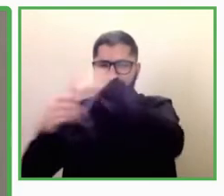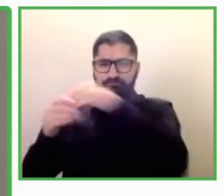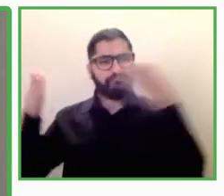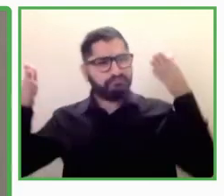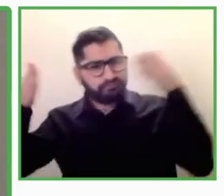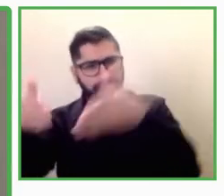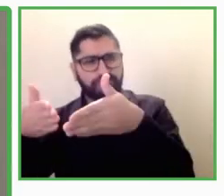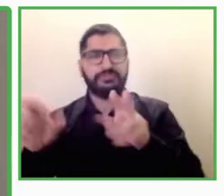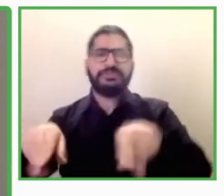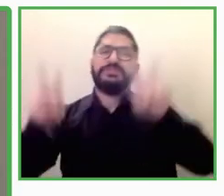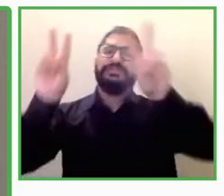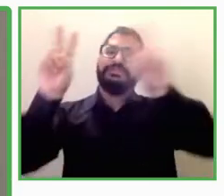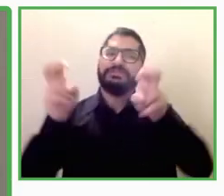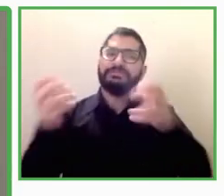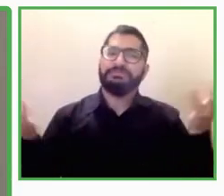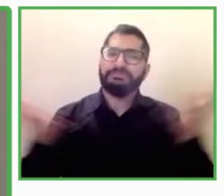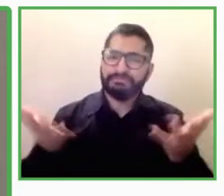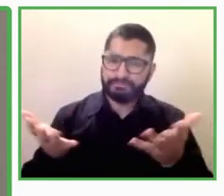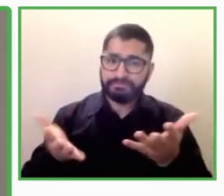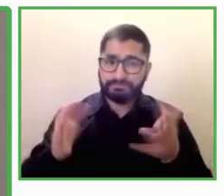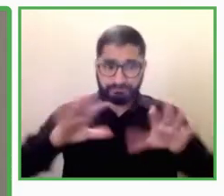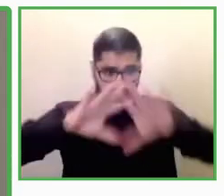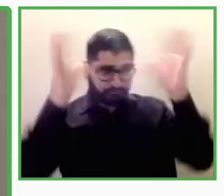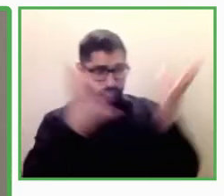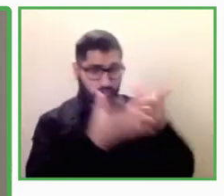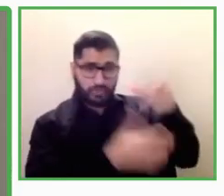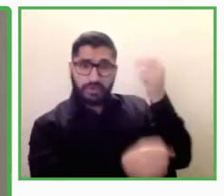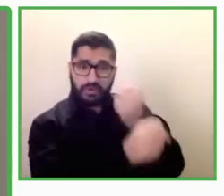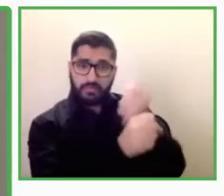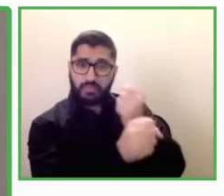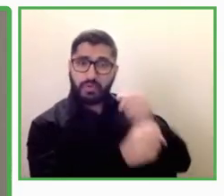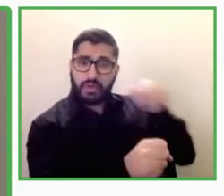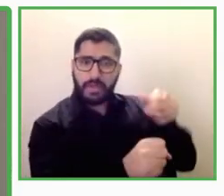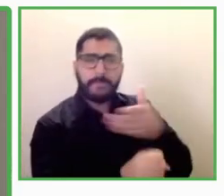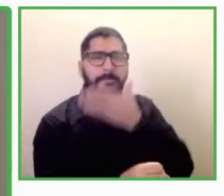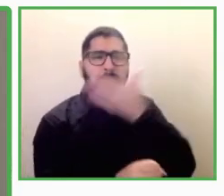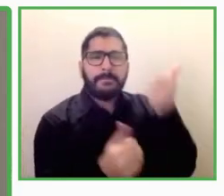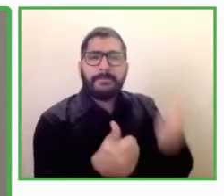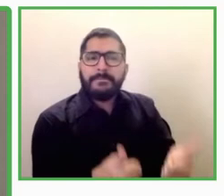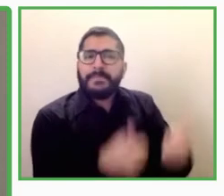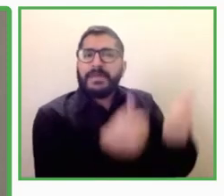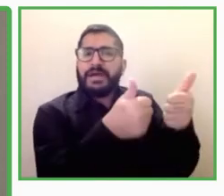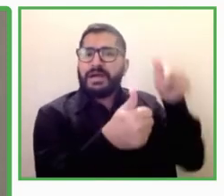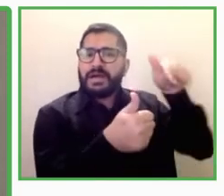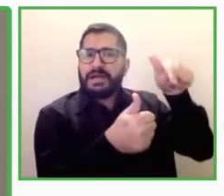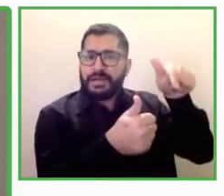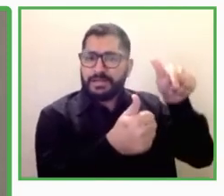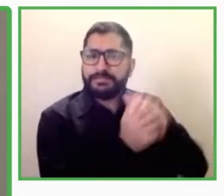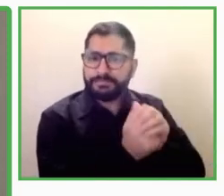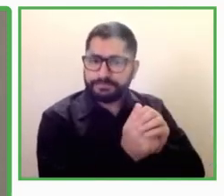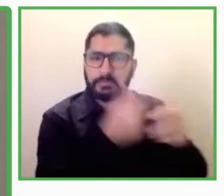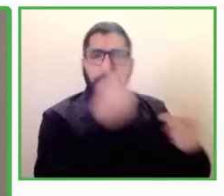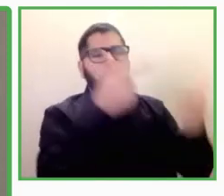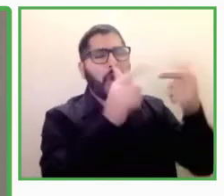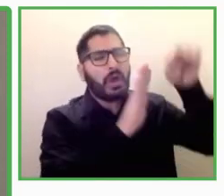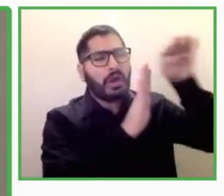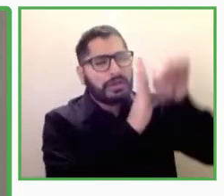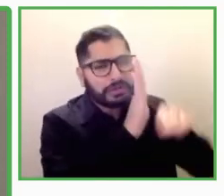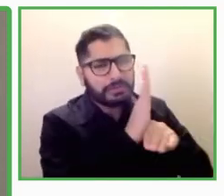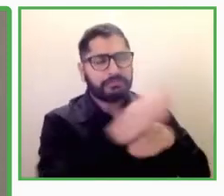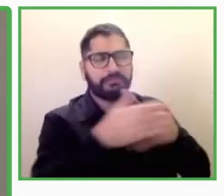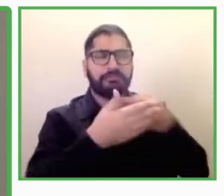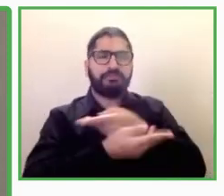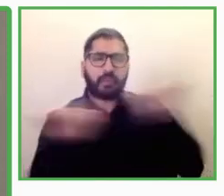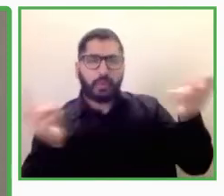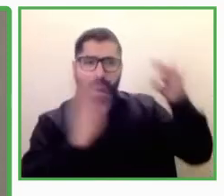So we are going to talk today about public policies that affect disabled people. In Grupo Social 11, we've worked